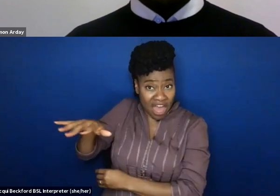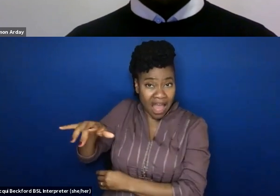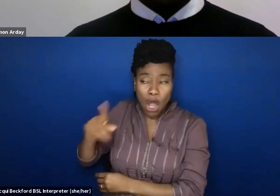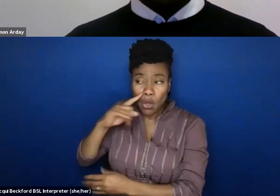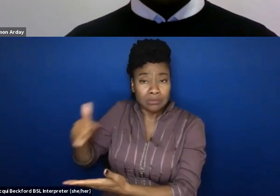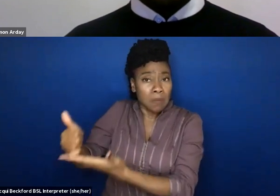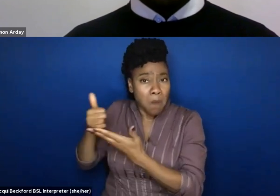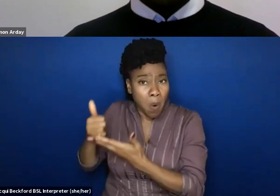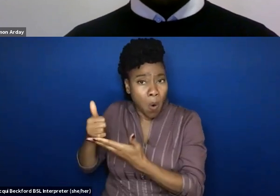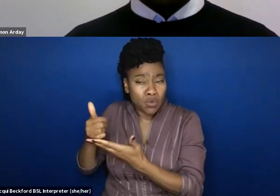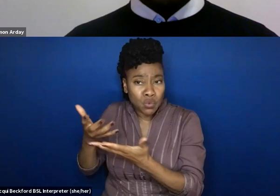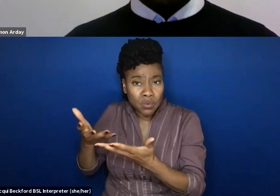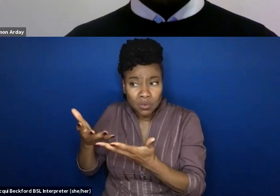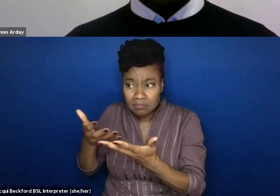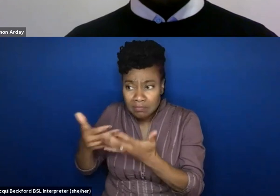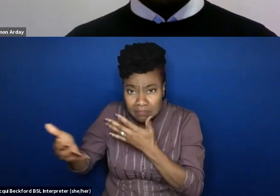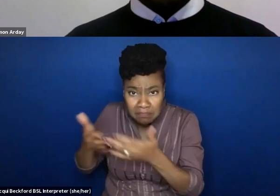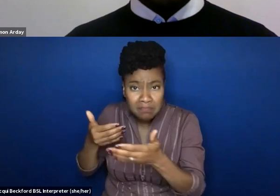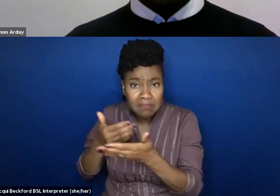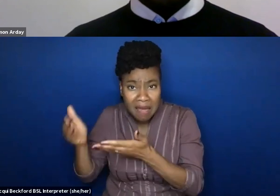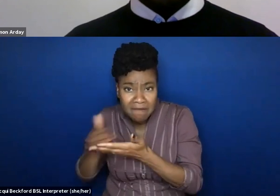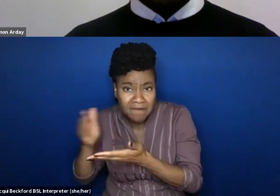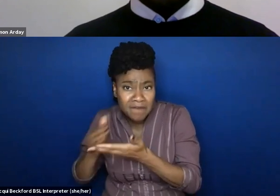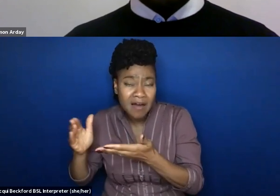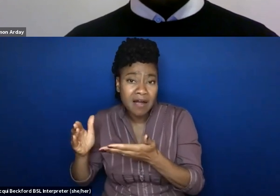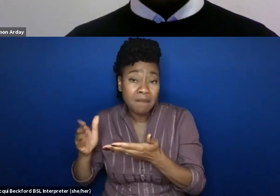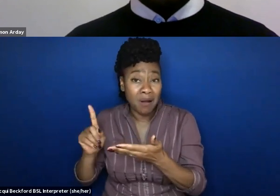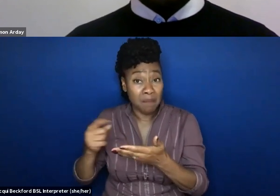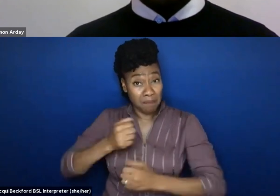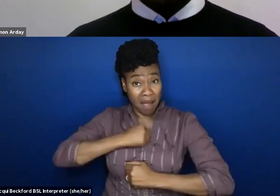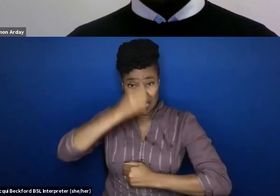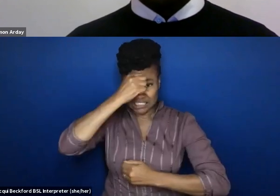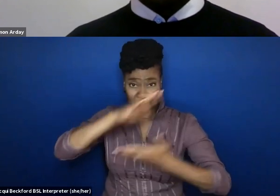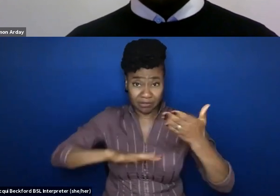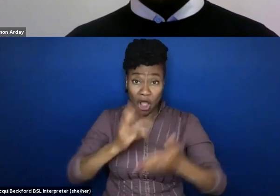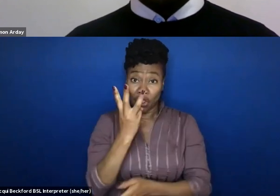But Kojo, were there any Black members of staff